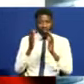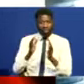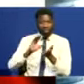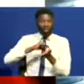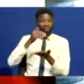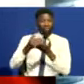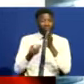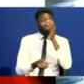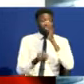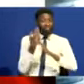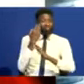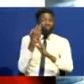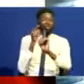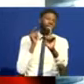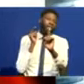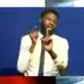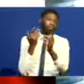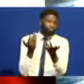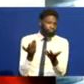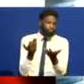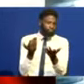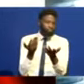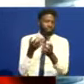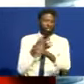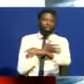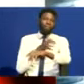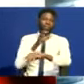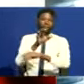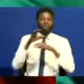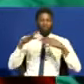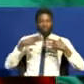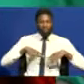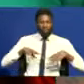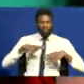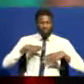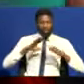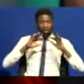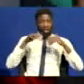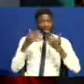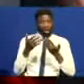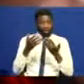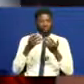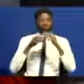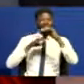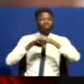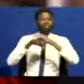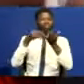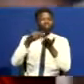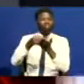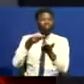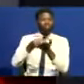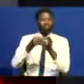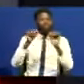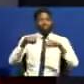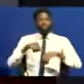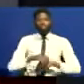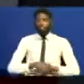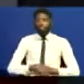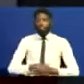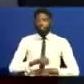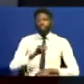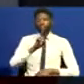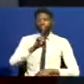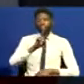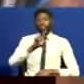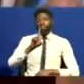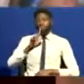empower citizens through accessible financial resources. So far, 21 million borrowers, including